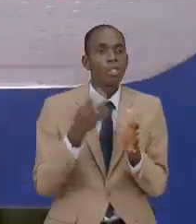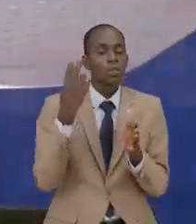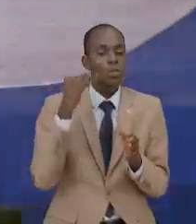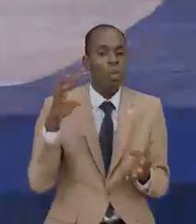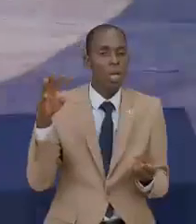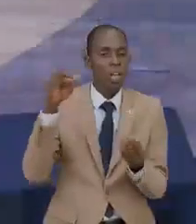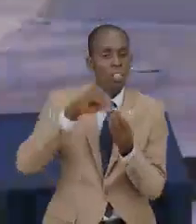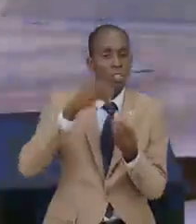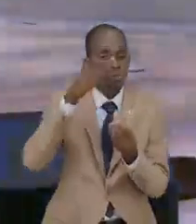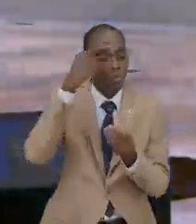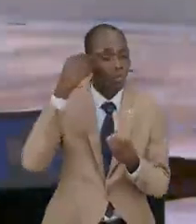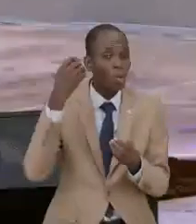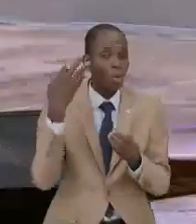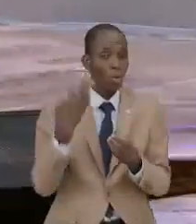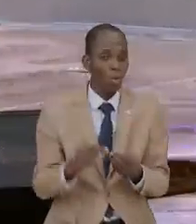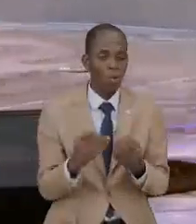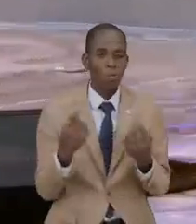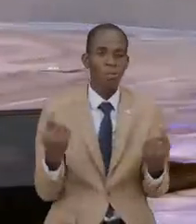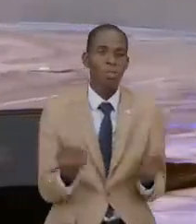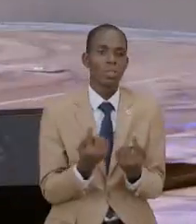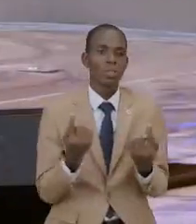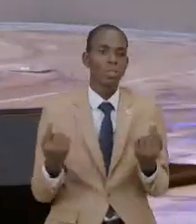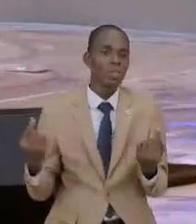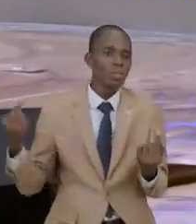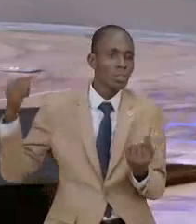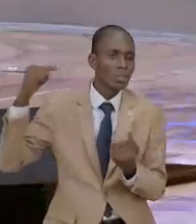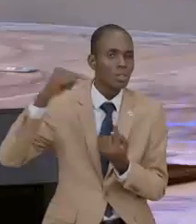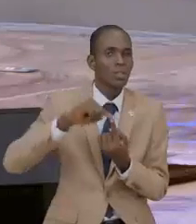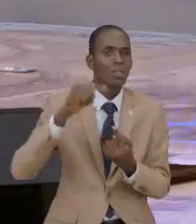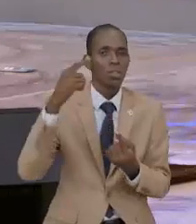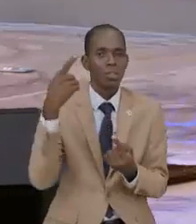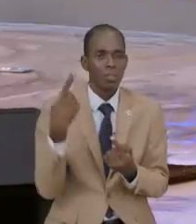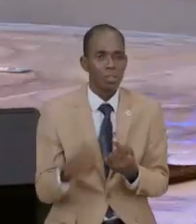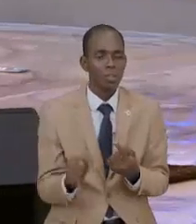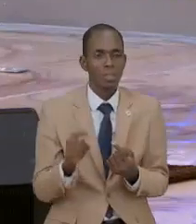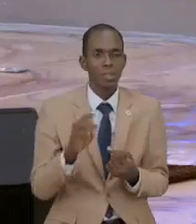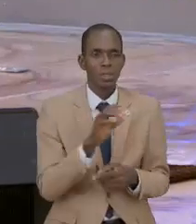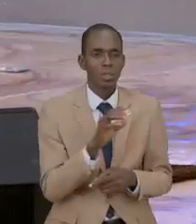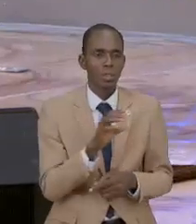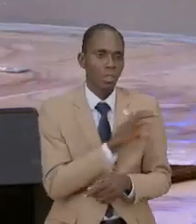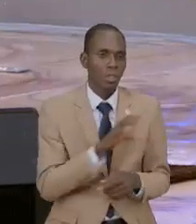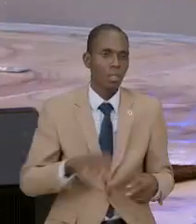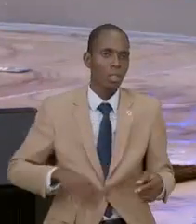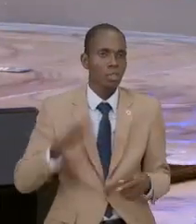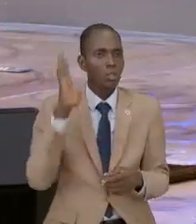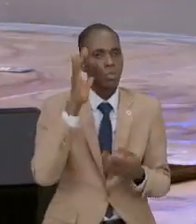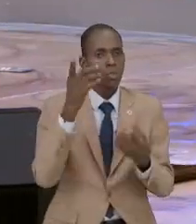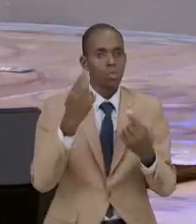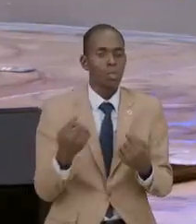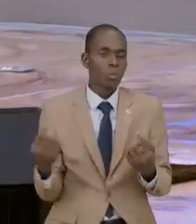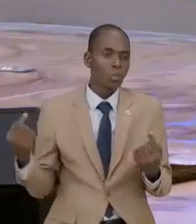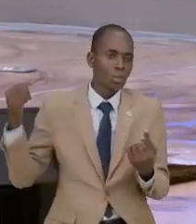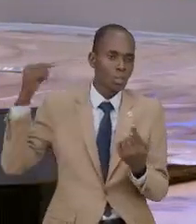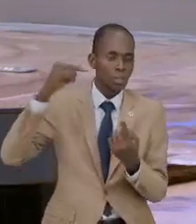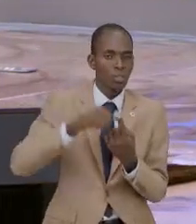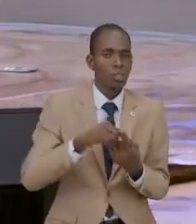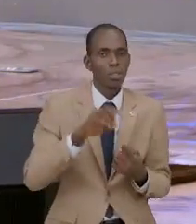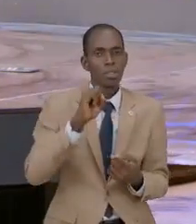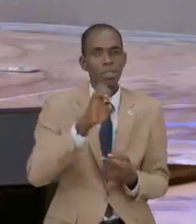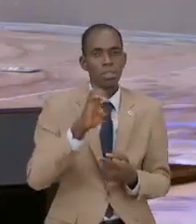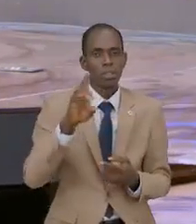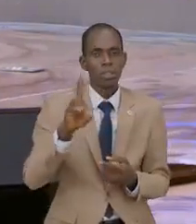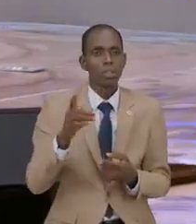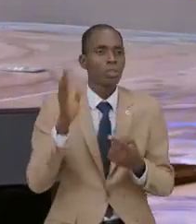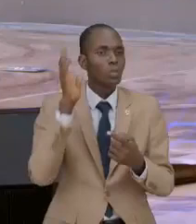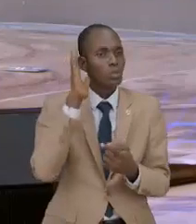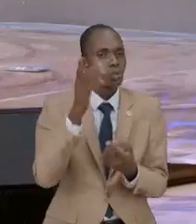of transgressions, till the seed should come. Till the seed should come.